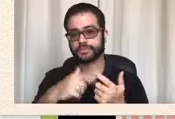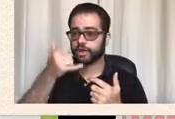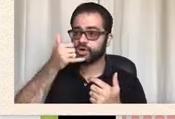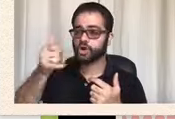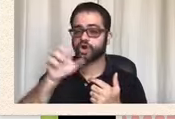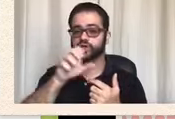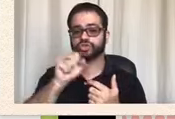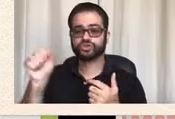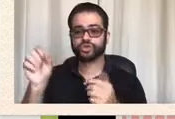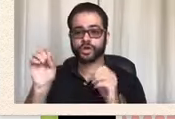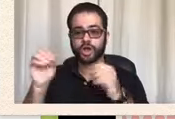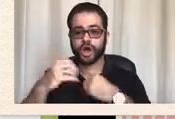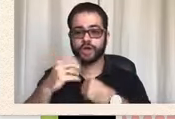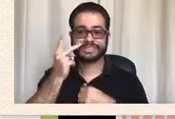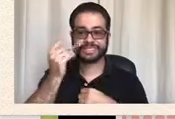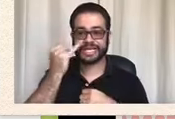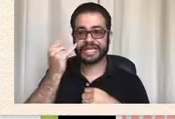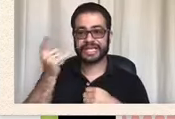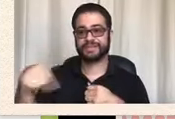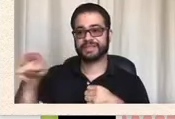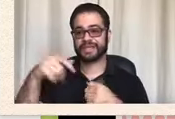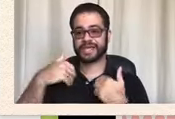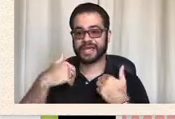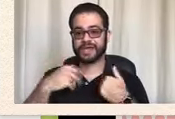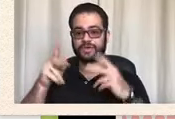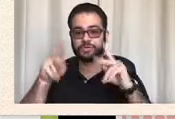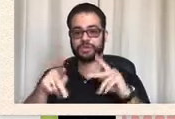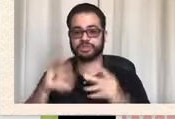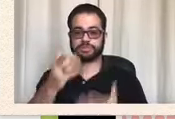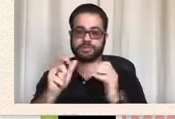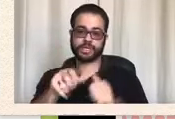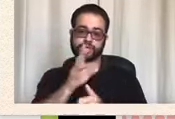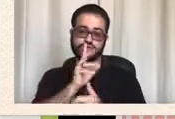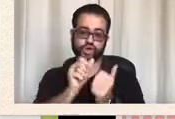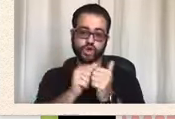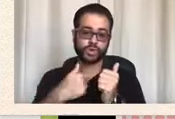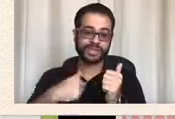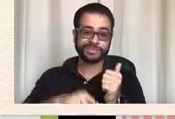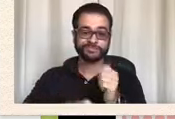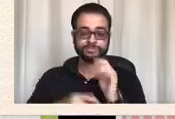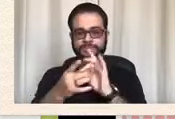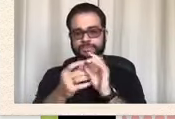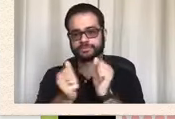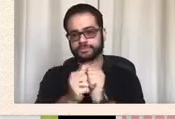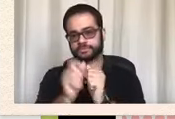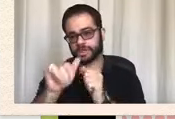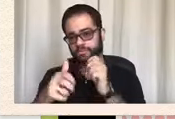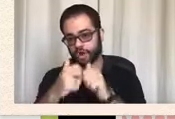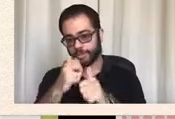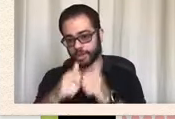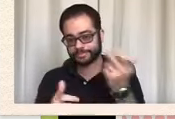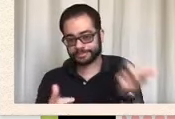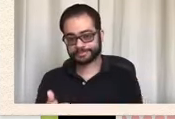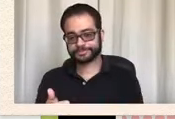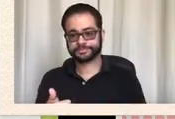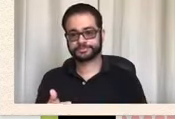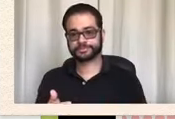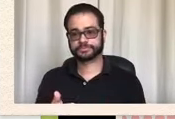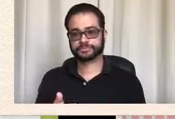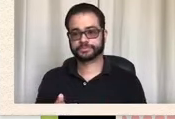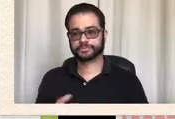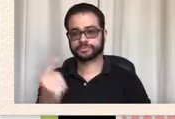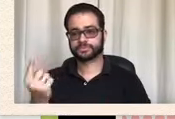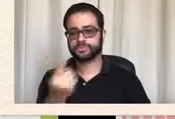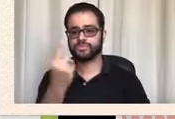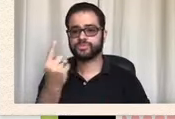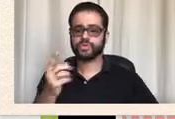maybe talk to us about that problem. So I always consult the group, but then